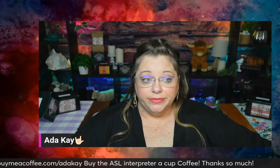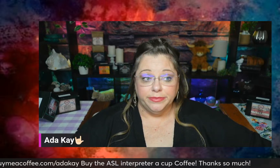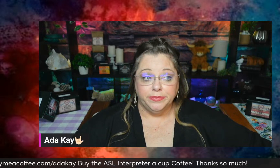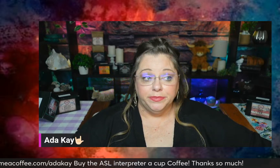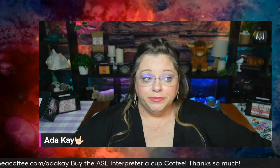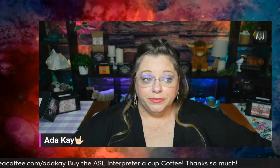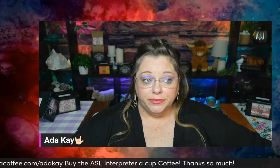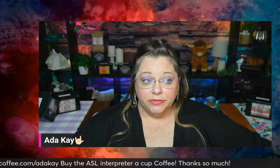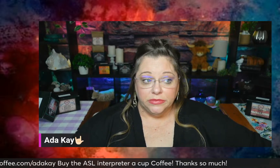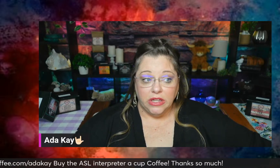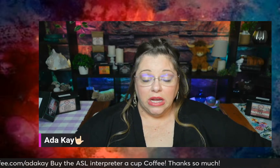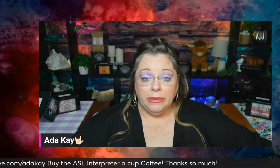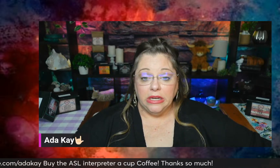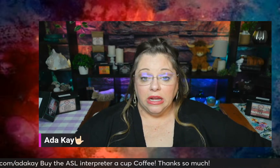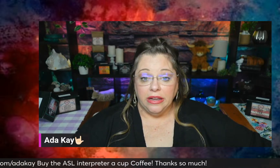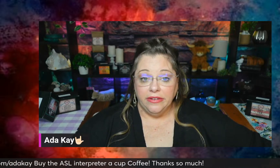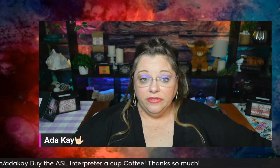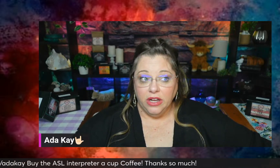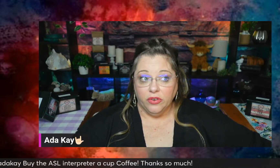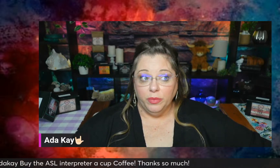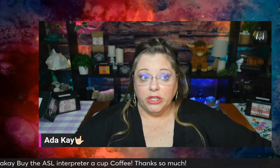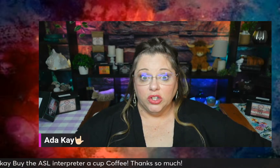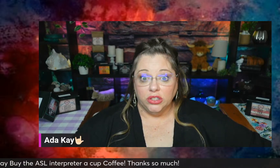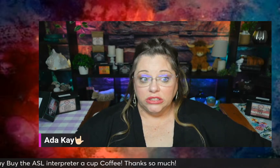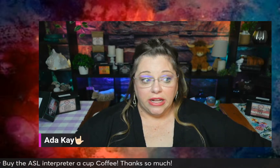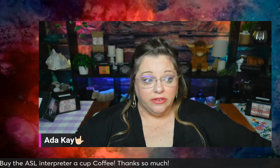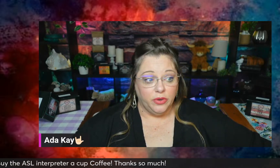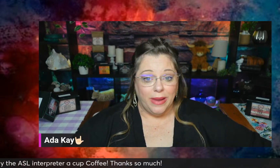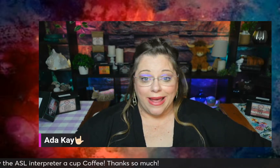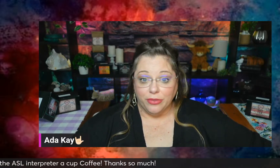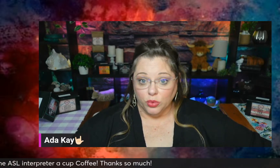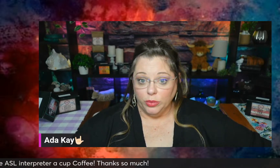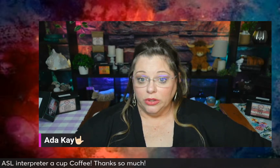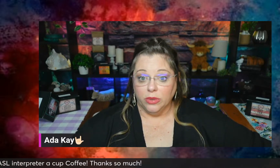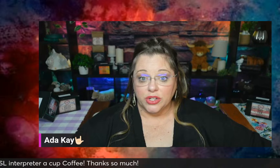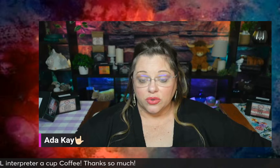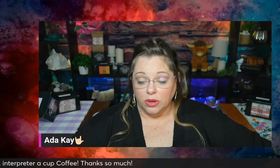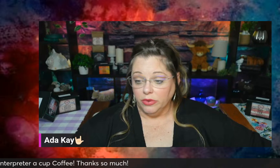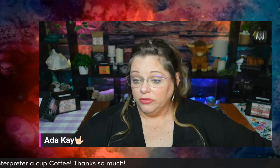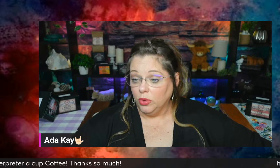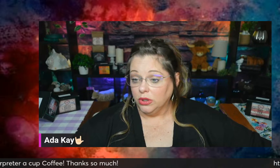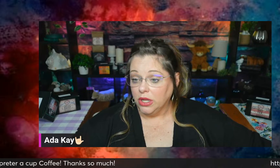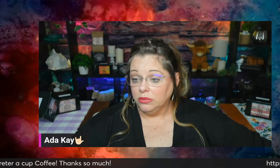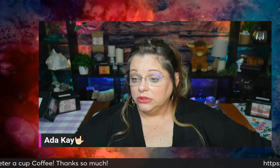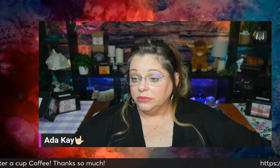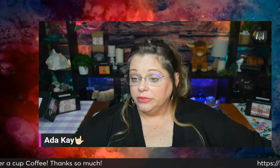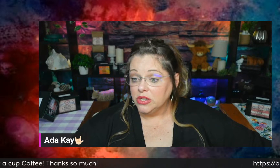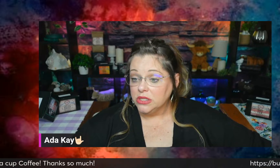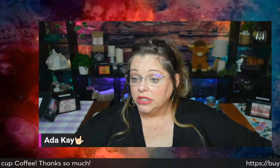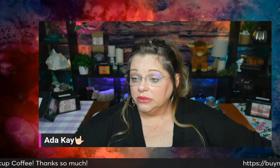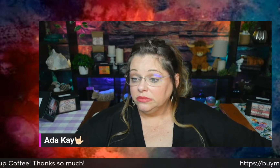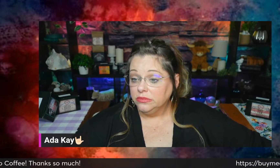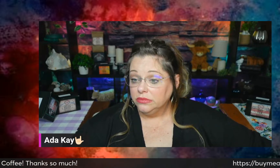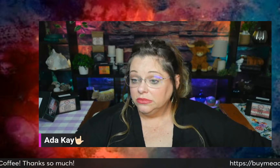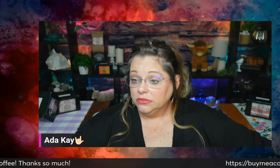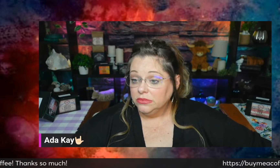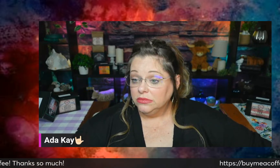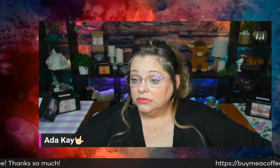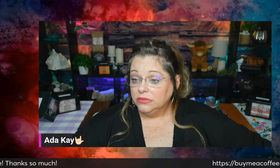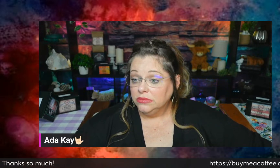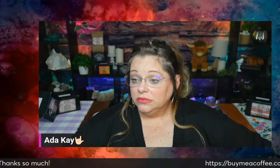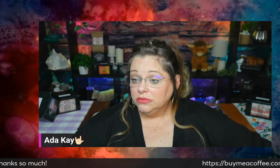Yeah. I mean, I have never been hauled out of a bathroom in a restaurant before. That was embarrassing.